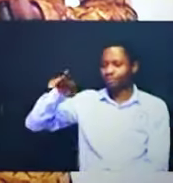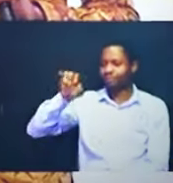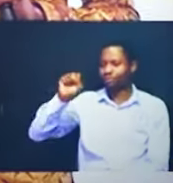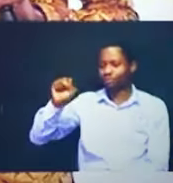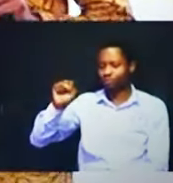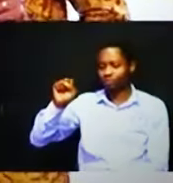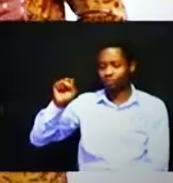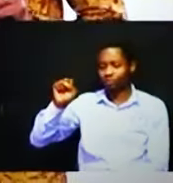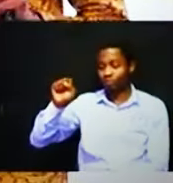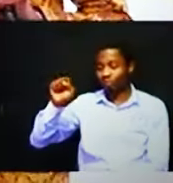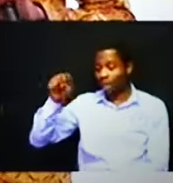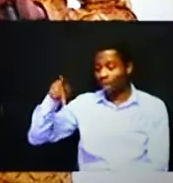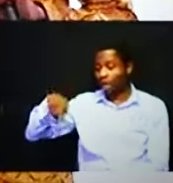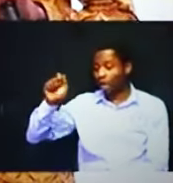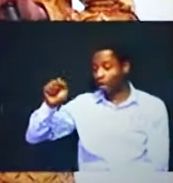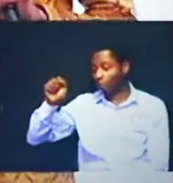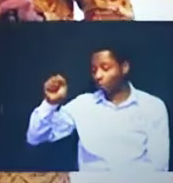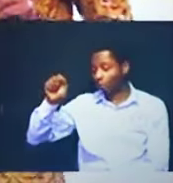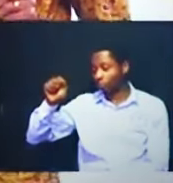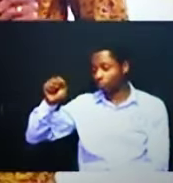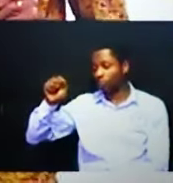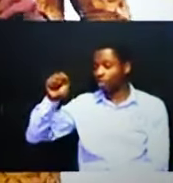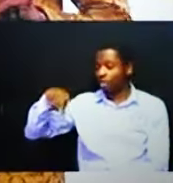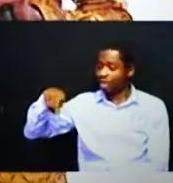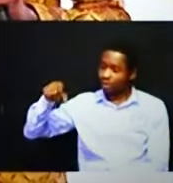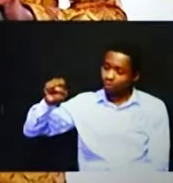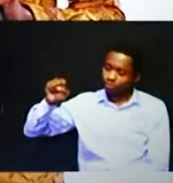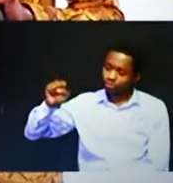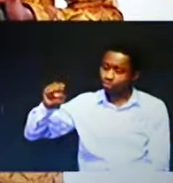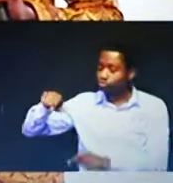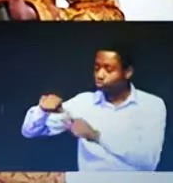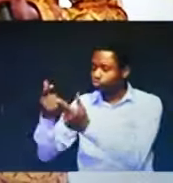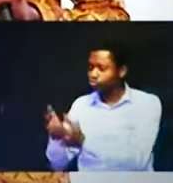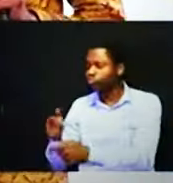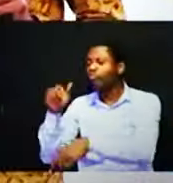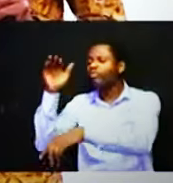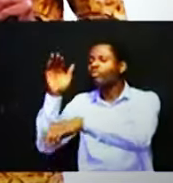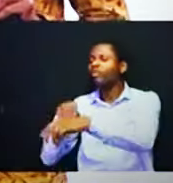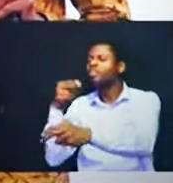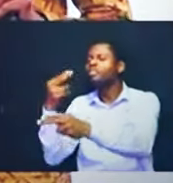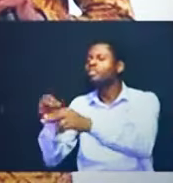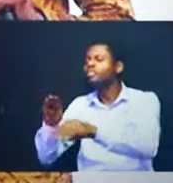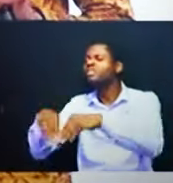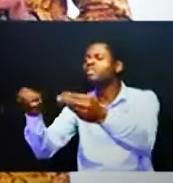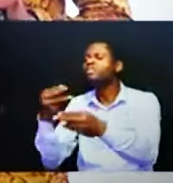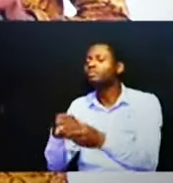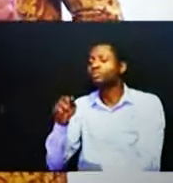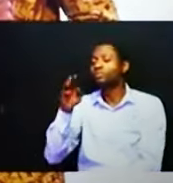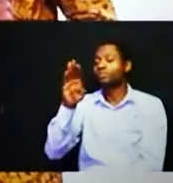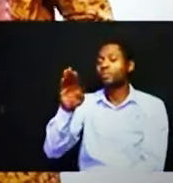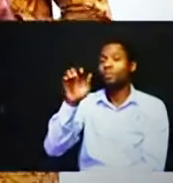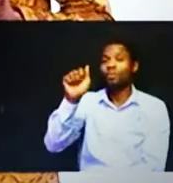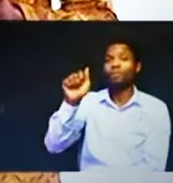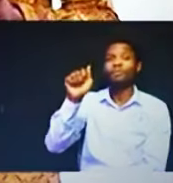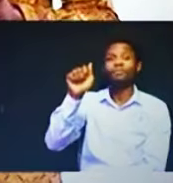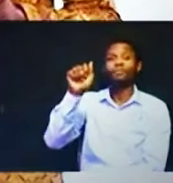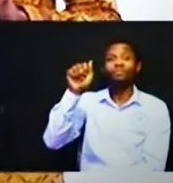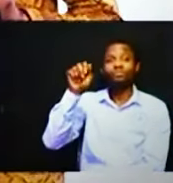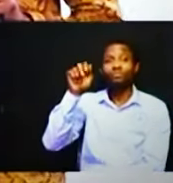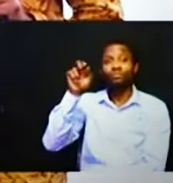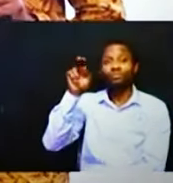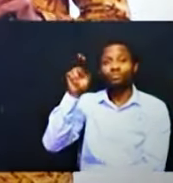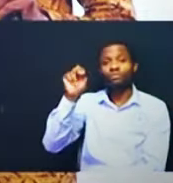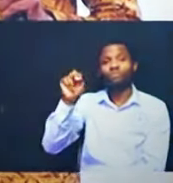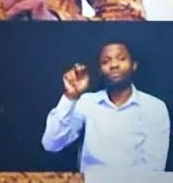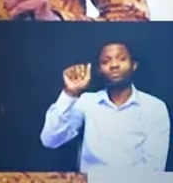encouragement. Joseph, sumafono tono Barnaba, oni anasa nchasiye ene futuo ba ah